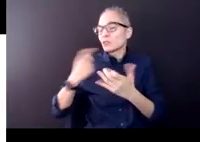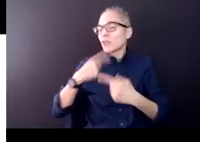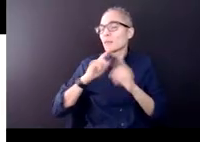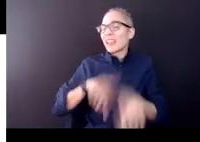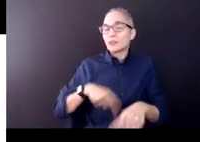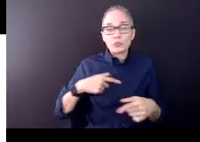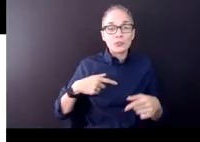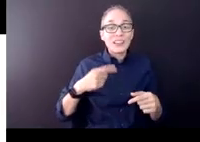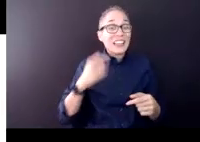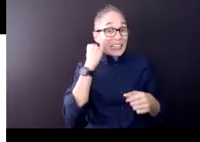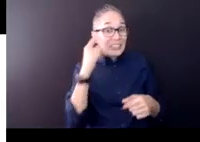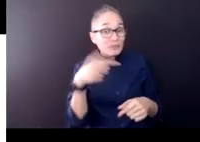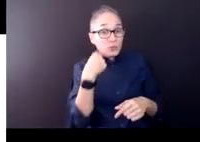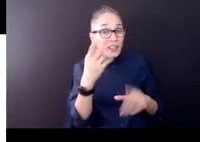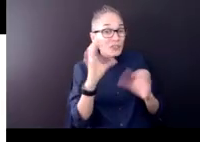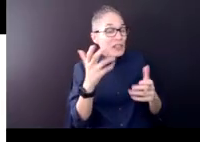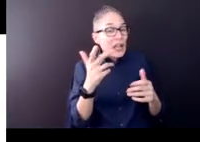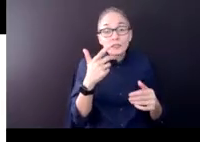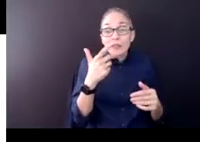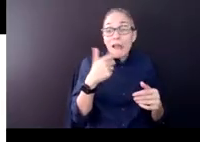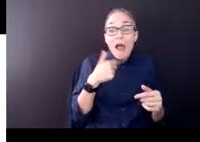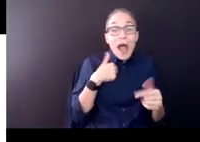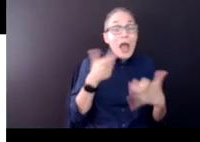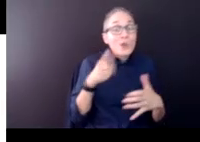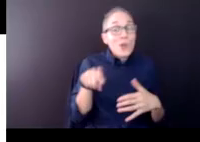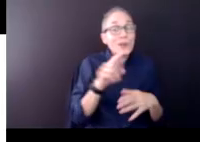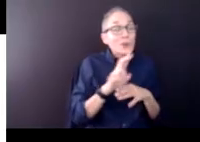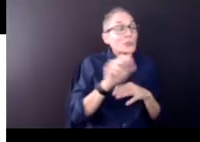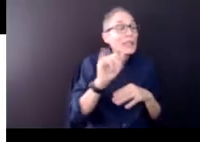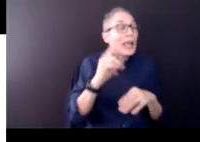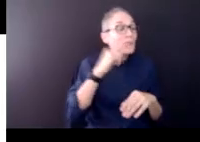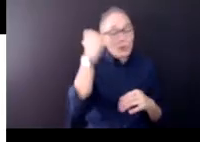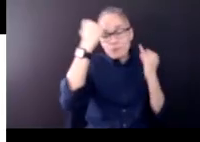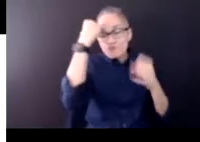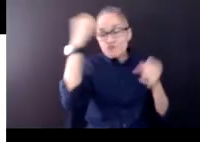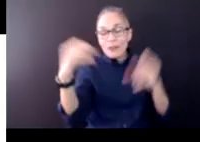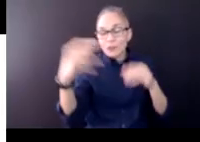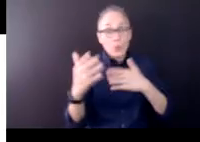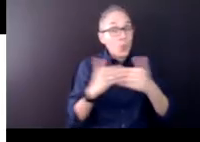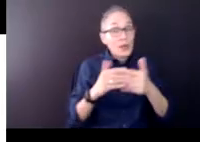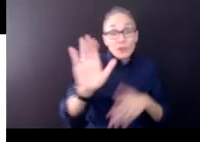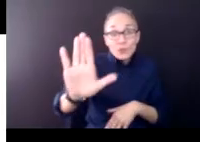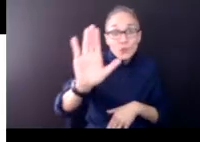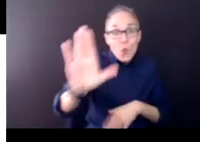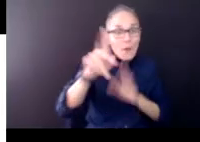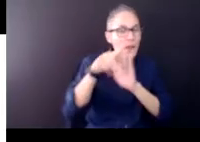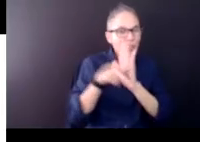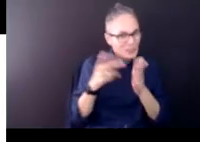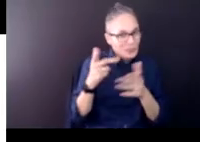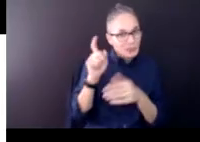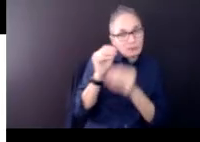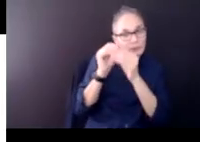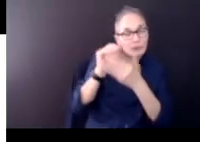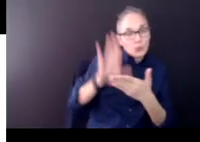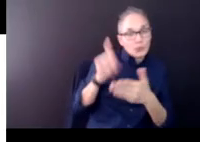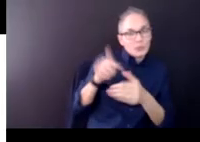AI for brainstorming. And that's totally fine as well. Whatever your policy is, students just need to respect it, and that's